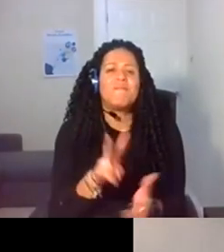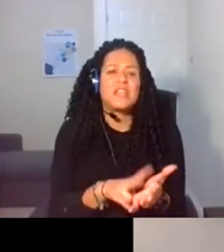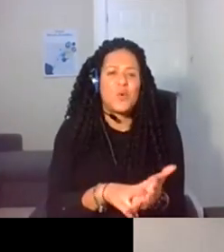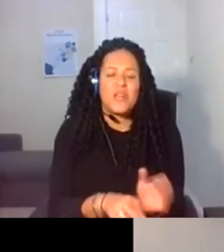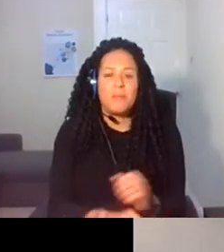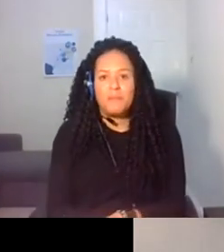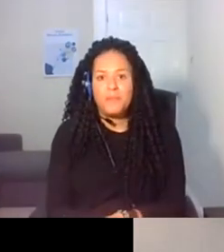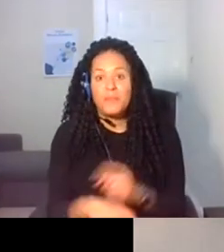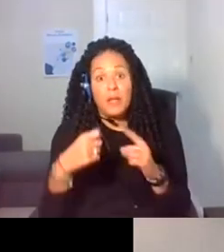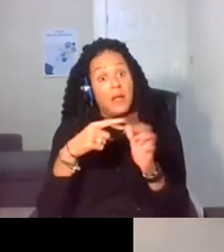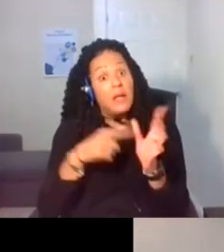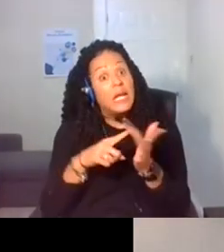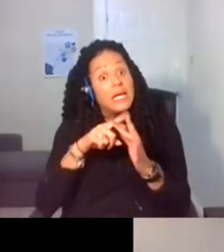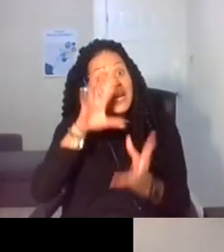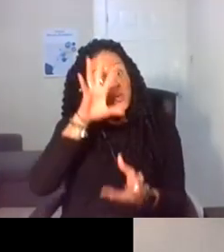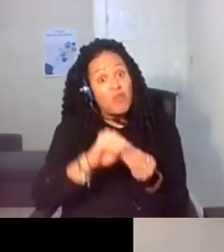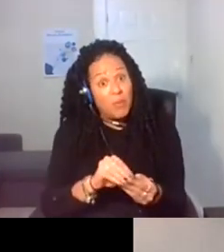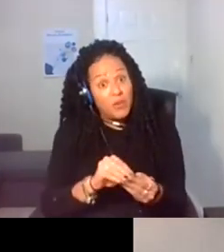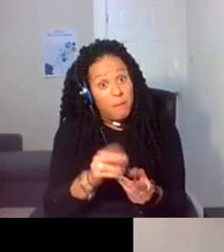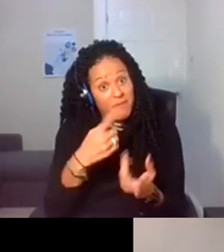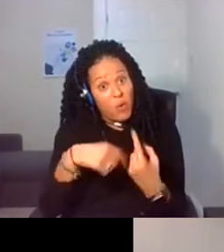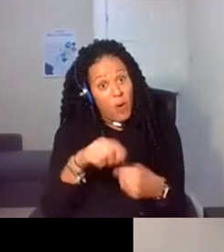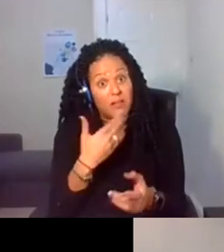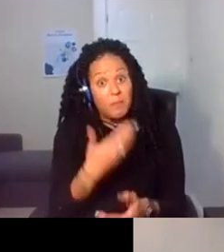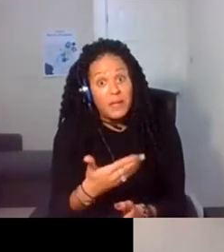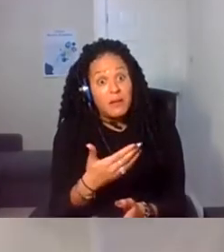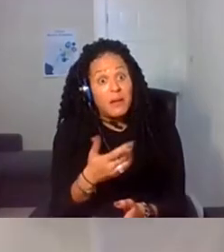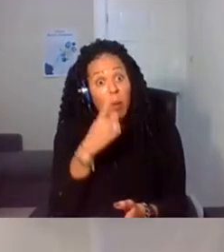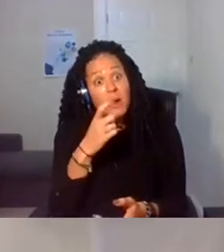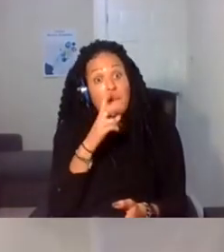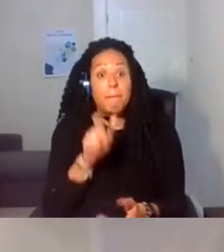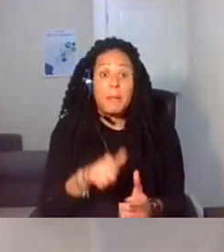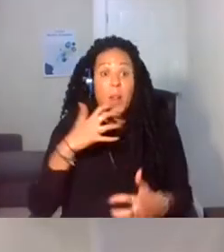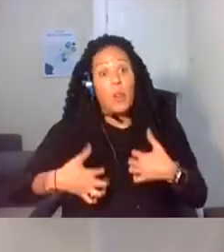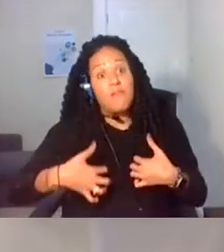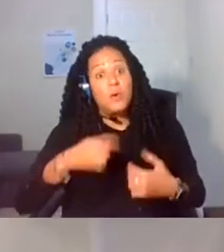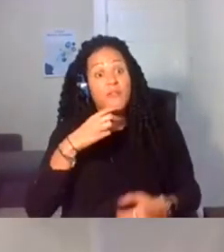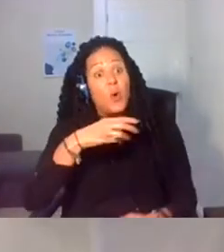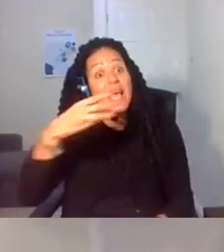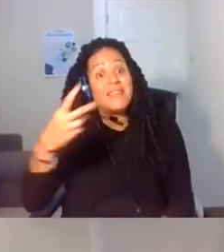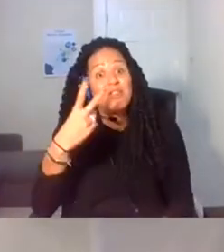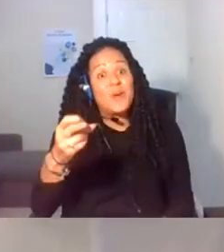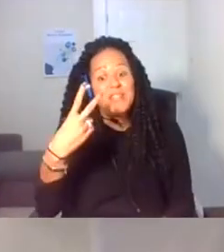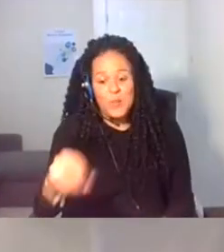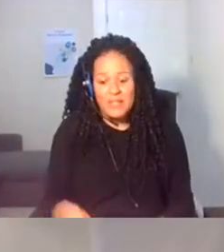perhaps, Katie, you could round up for us what people can look forward to from Essex 2020.